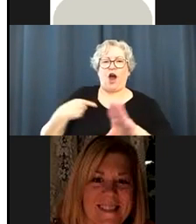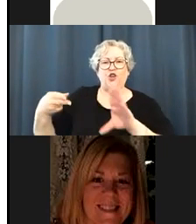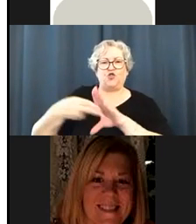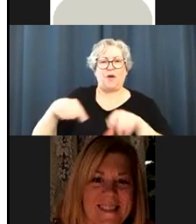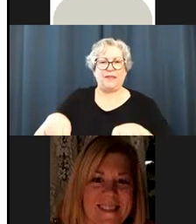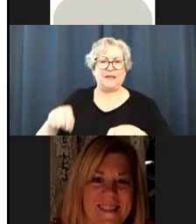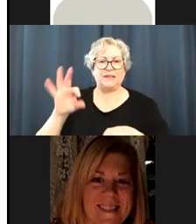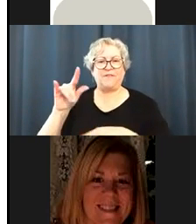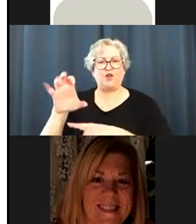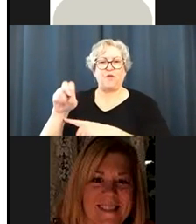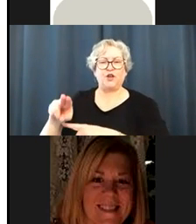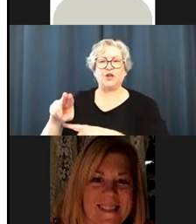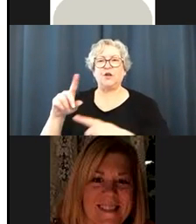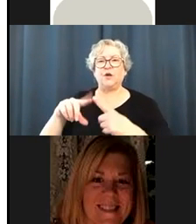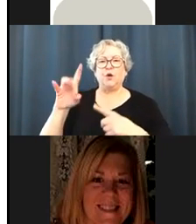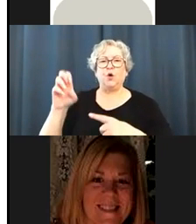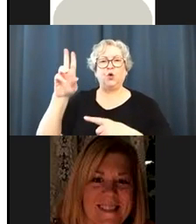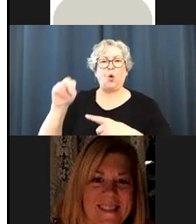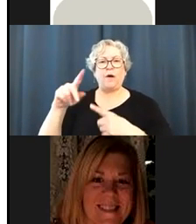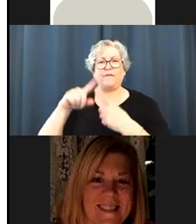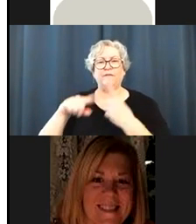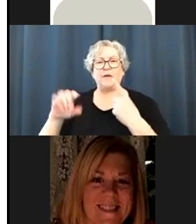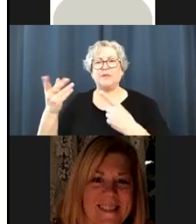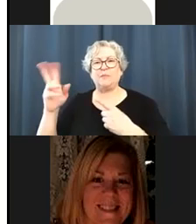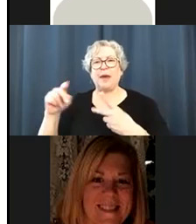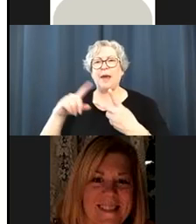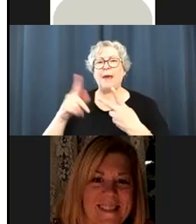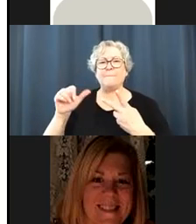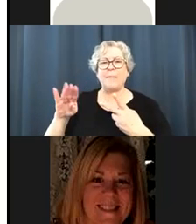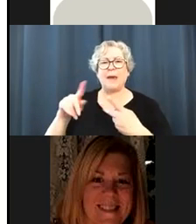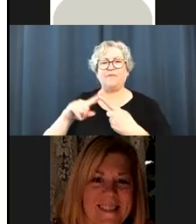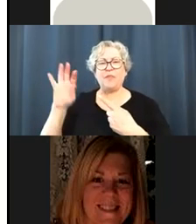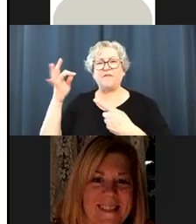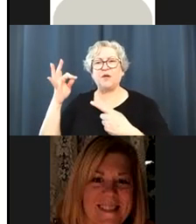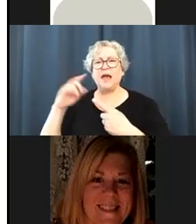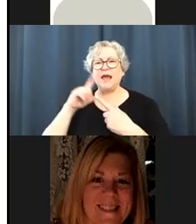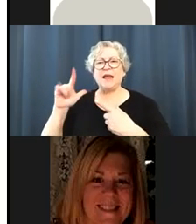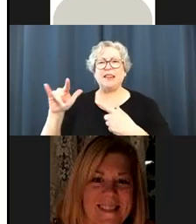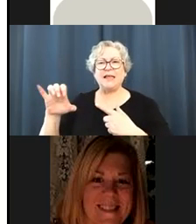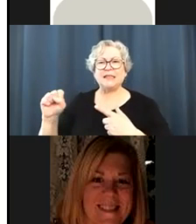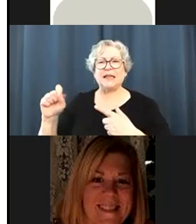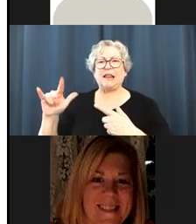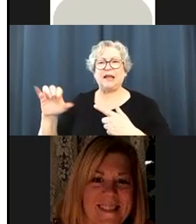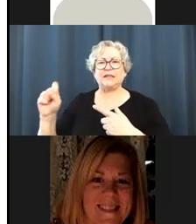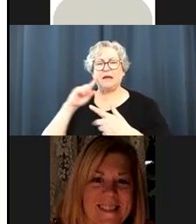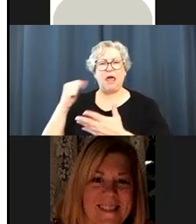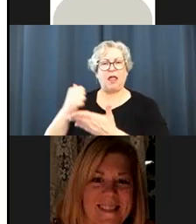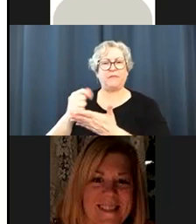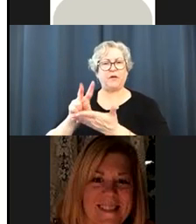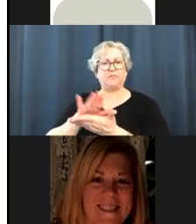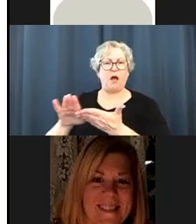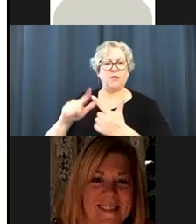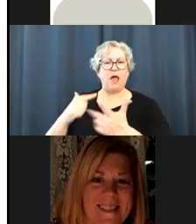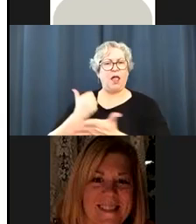Dawn Monaco from SPAN and Pam Nurse from the Federation and Leslie from the Federation have all been very kind to get me up